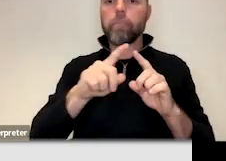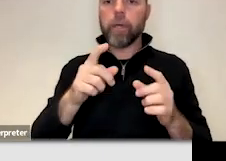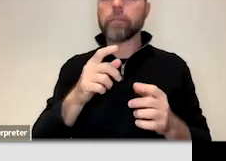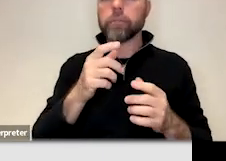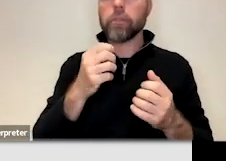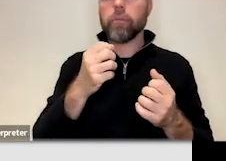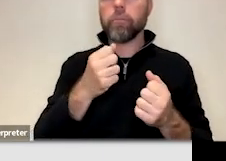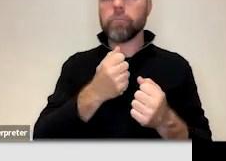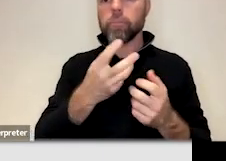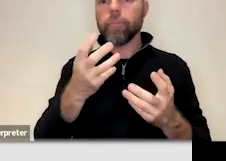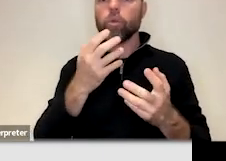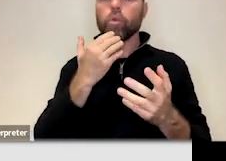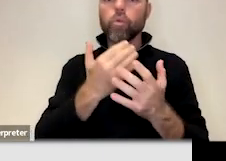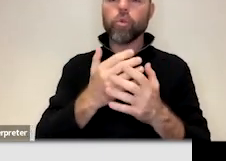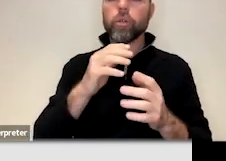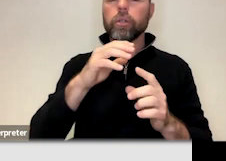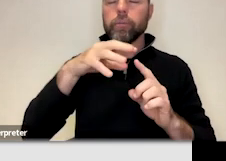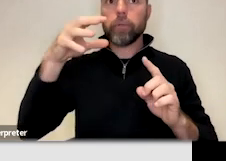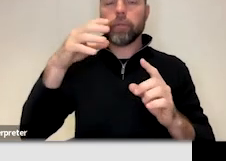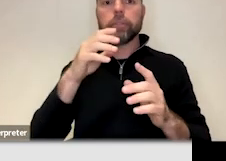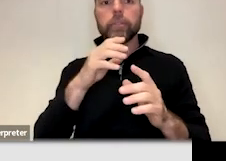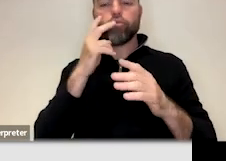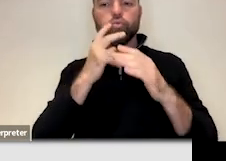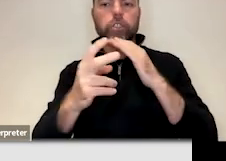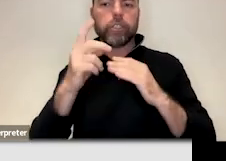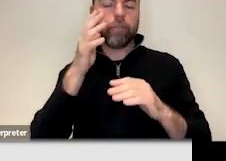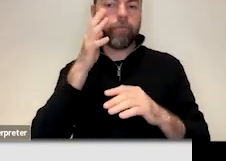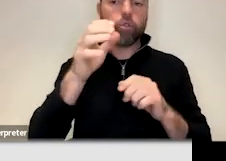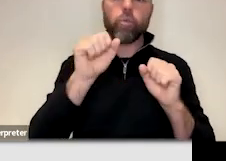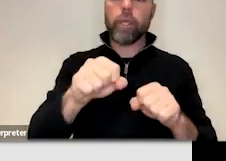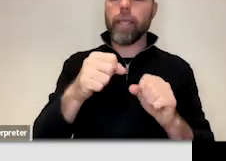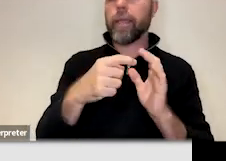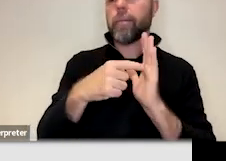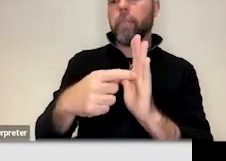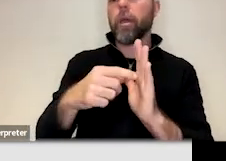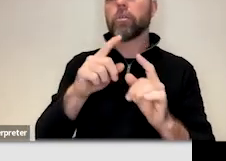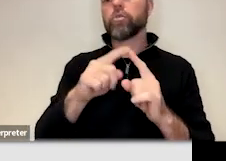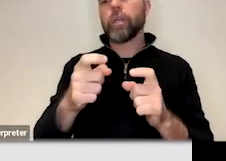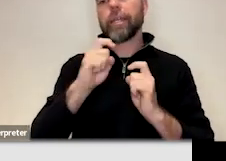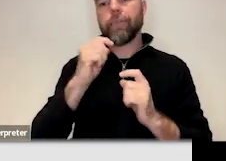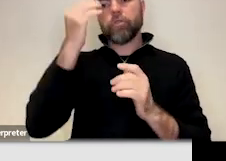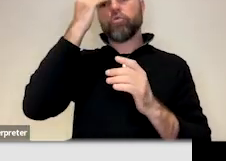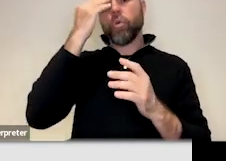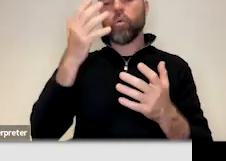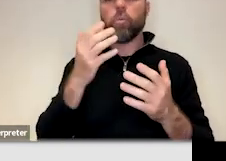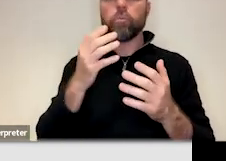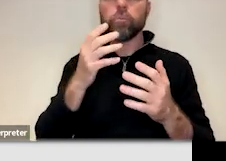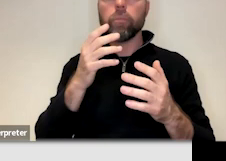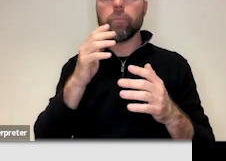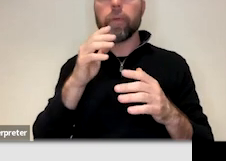good climate or good emission scenario projections into the future that we can model to give us insight in that. So we've selected